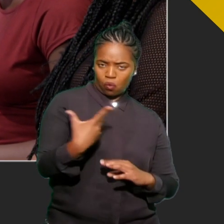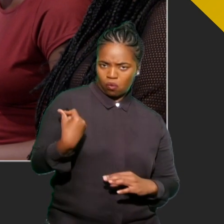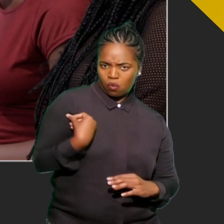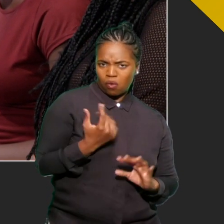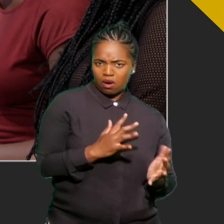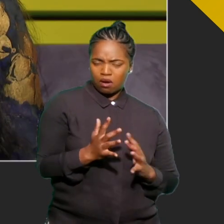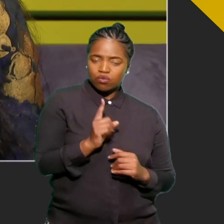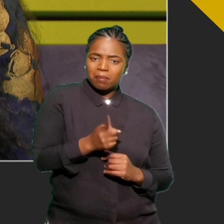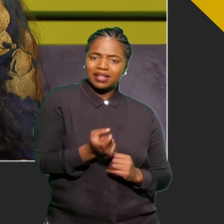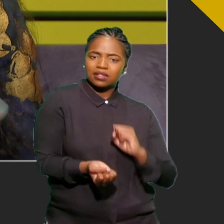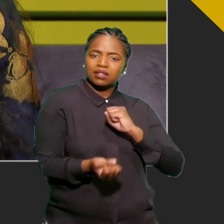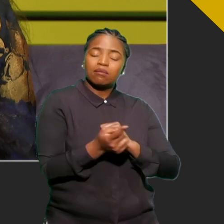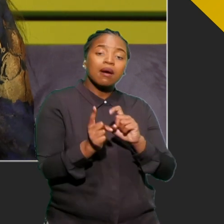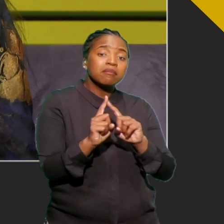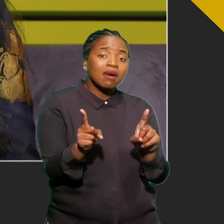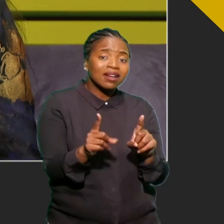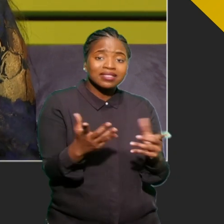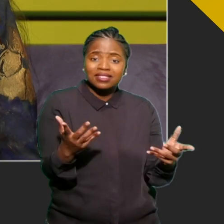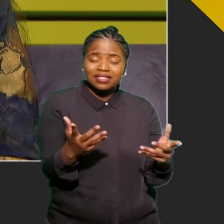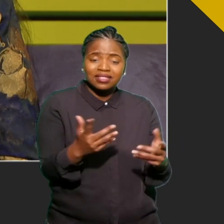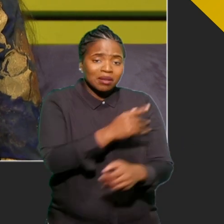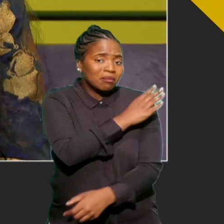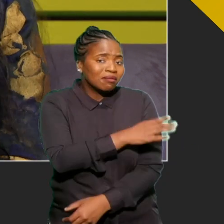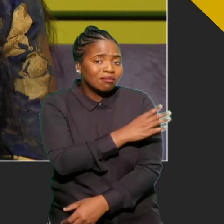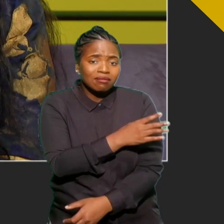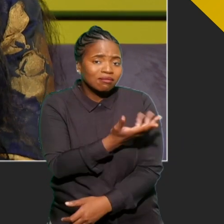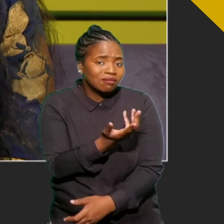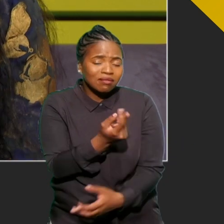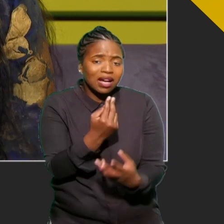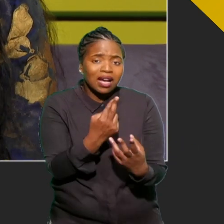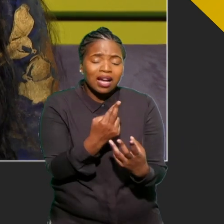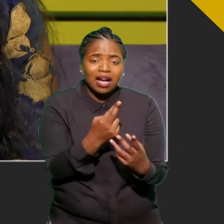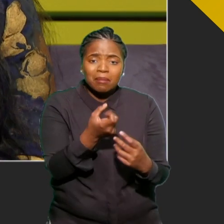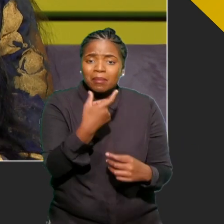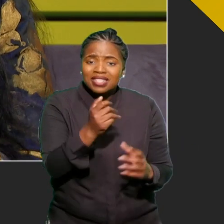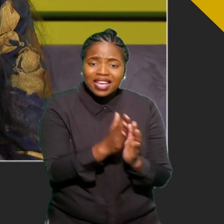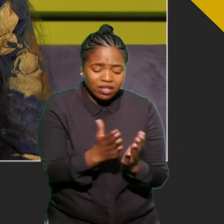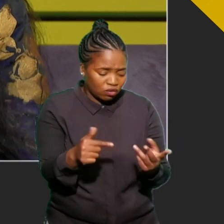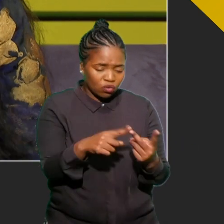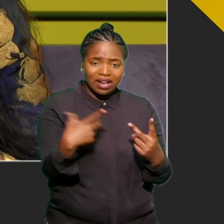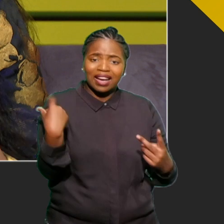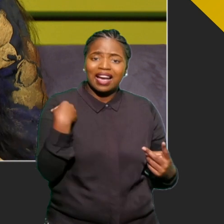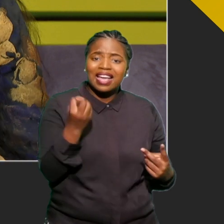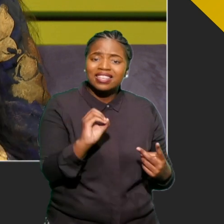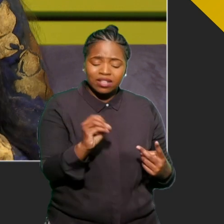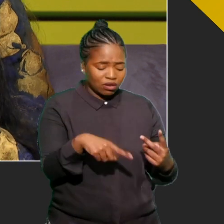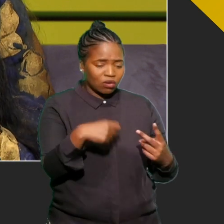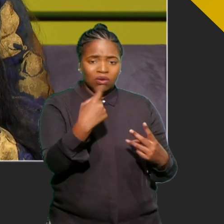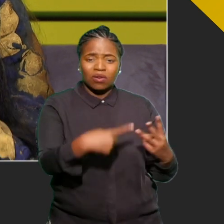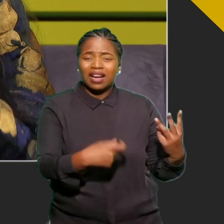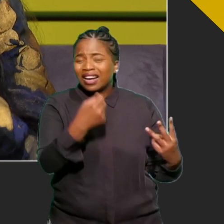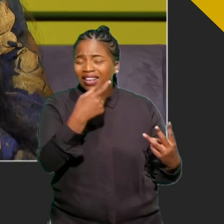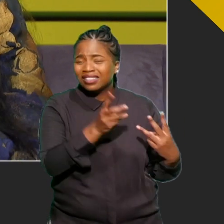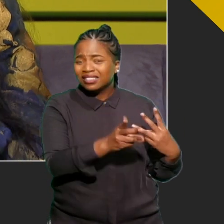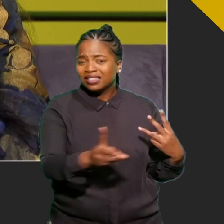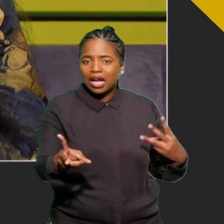taking, but you go to clinics, there's no resources in clinics, there's no PEP, prophylactic treatment. There's no antibiotics.